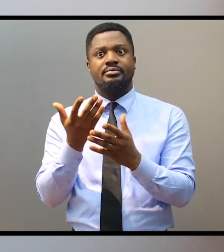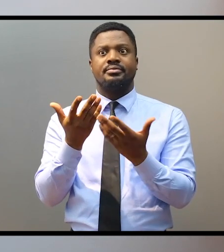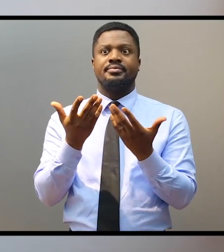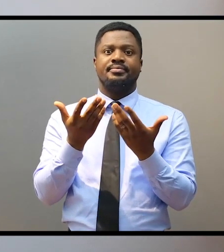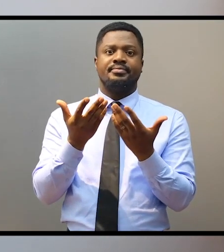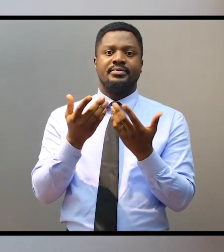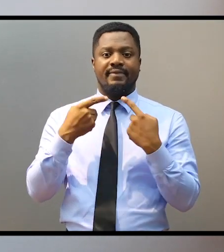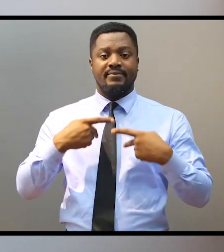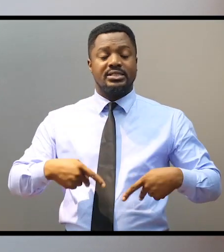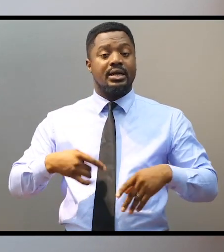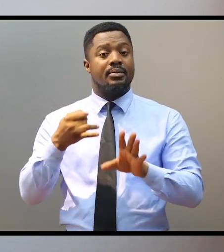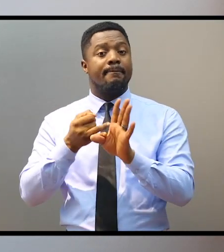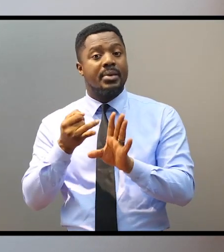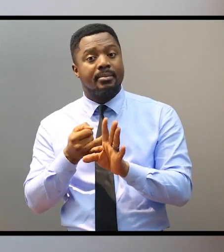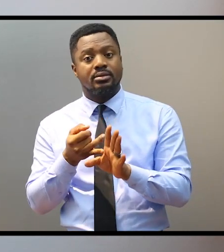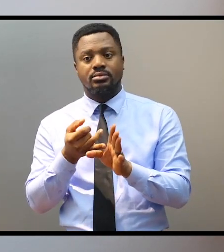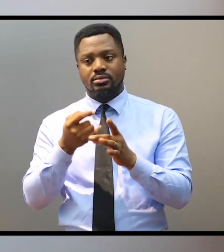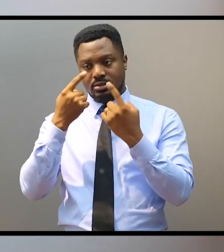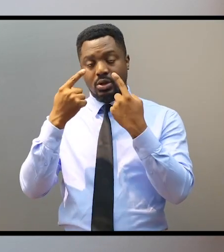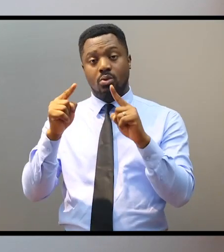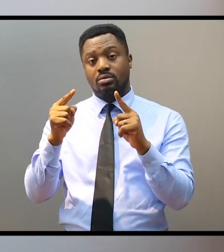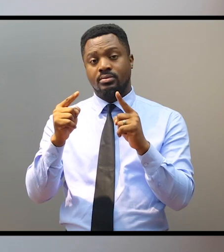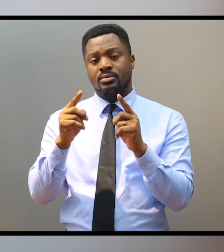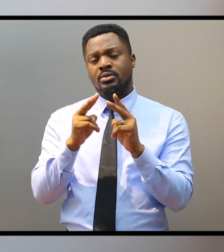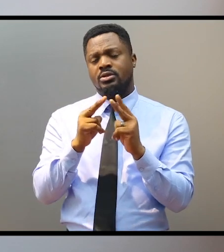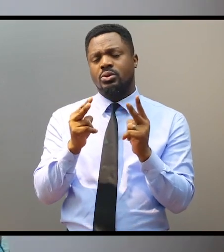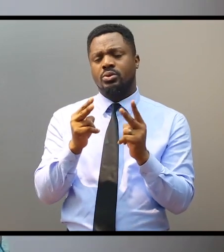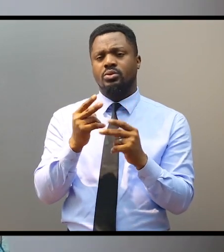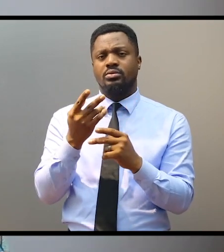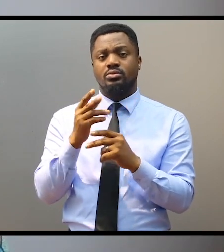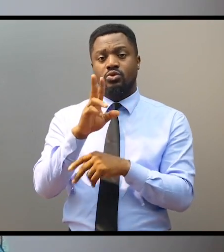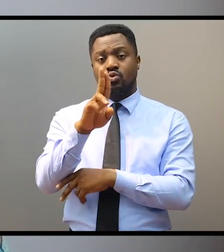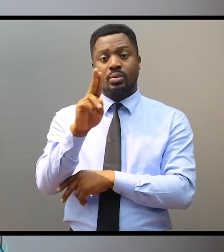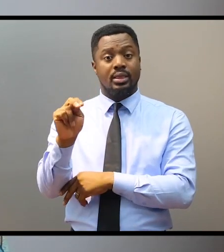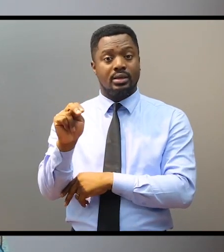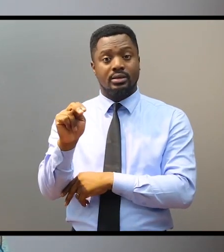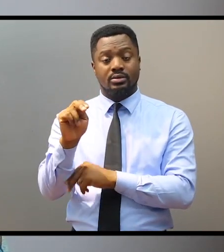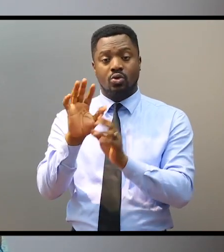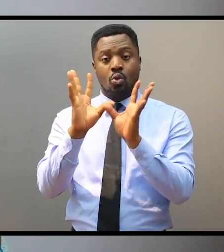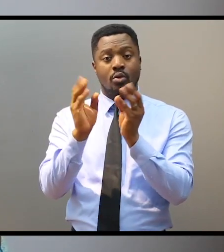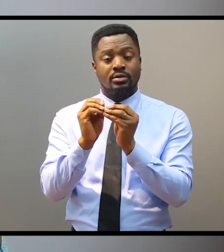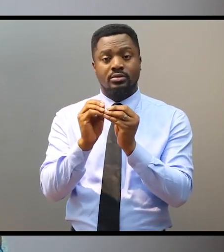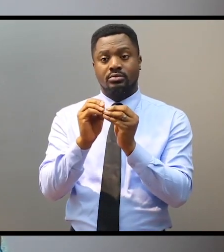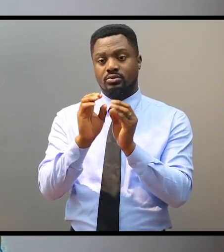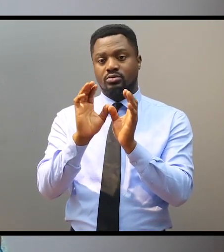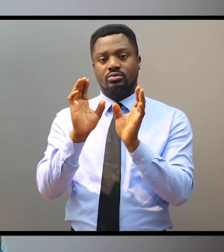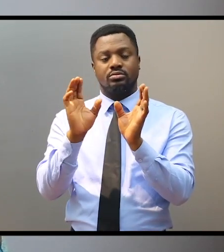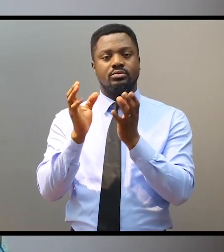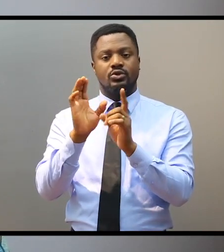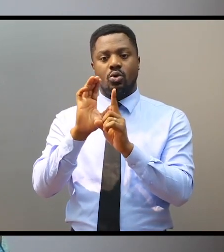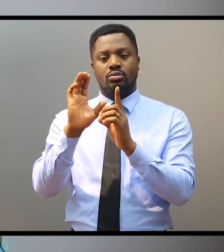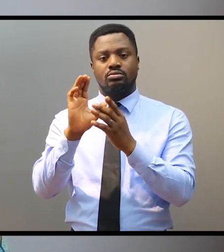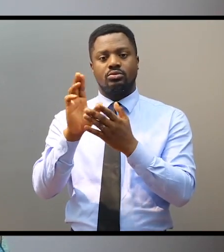physical impairment that has occurred. So the United Nations Convention on